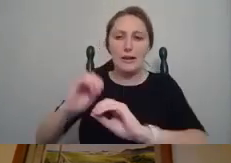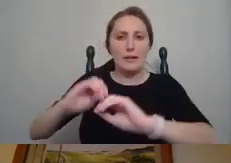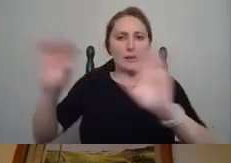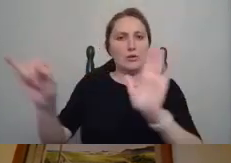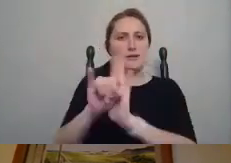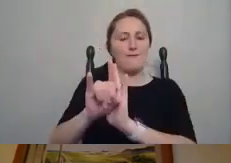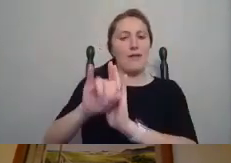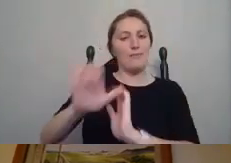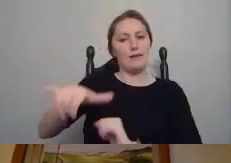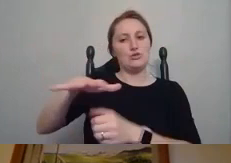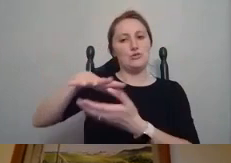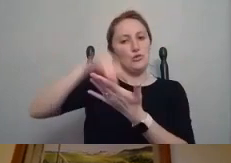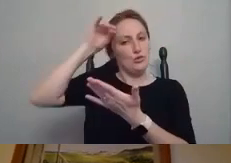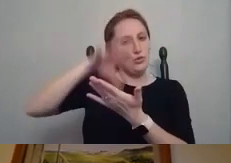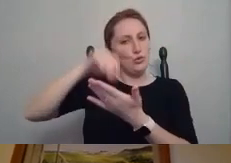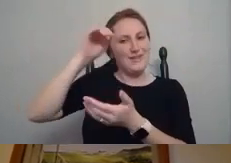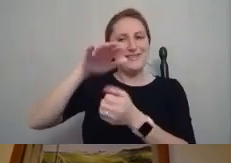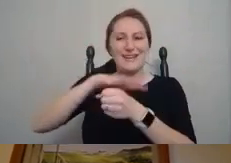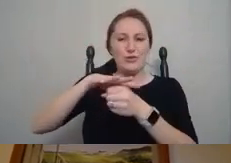learning. That would be ideal.